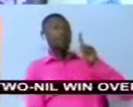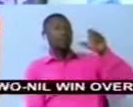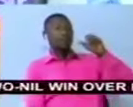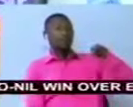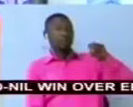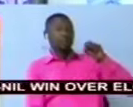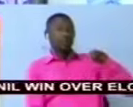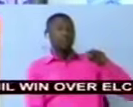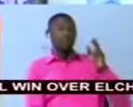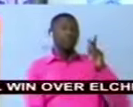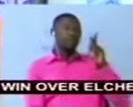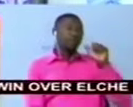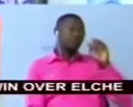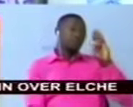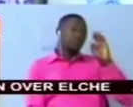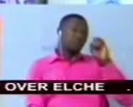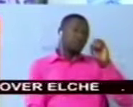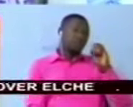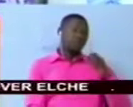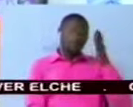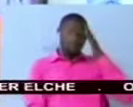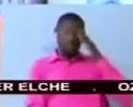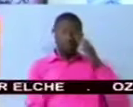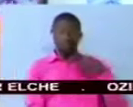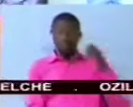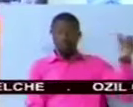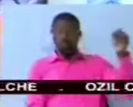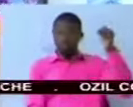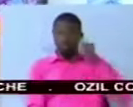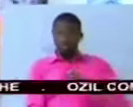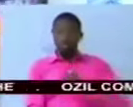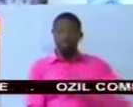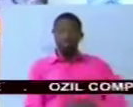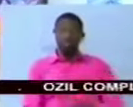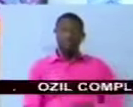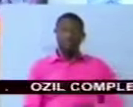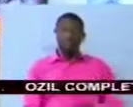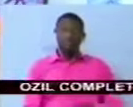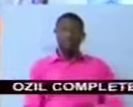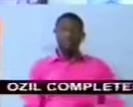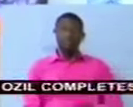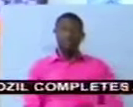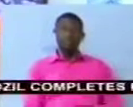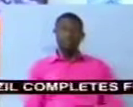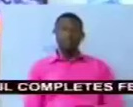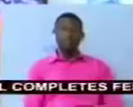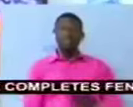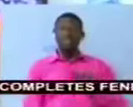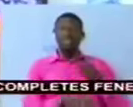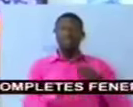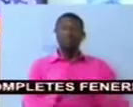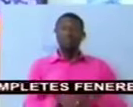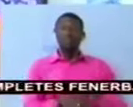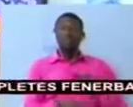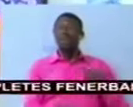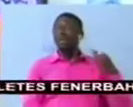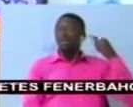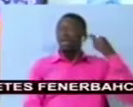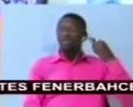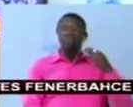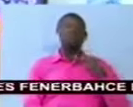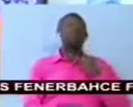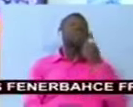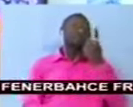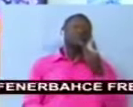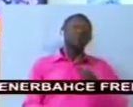and I knew that they will bring him. Fofu lañ né ga yoho yi dégga yoho bi déggatuñ ko. That's the time we heard his screaming until we didn't